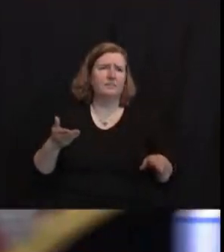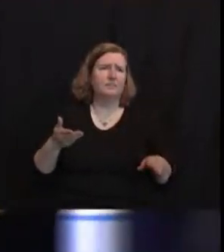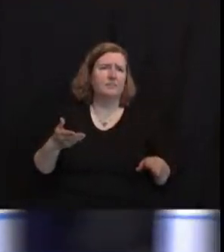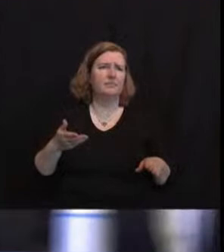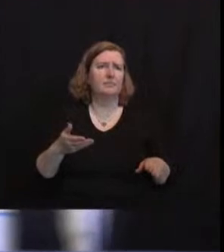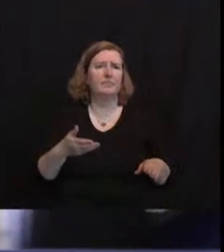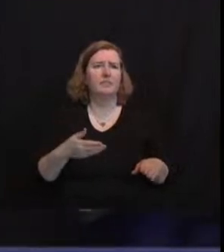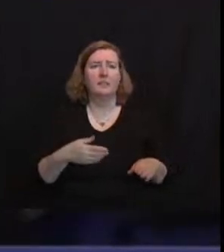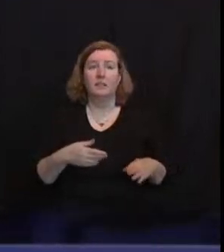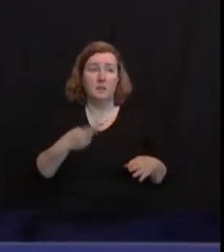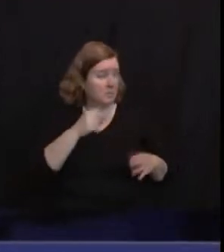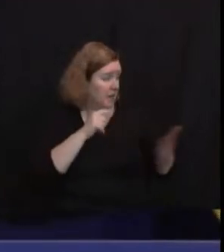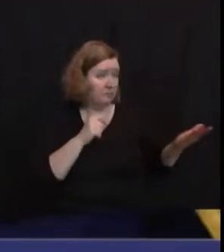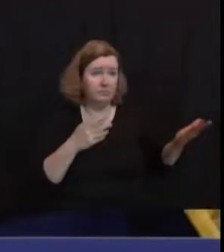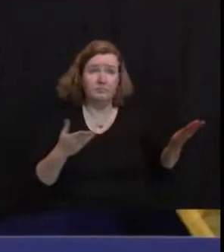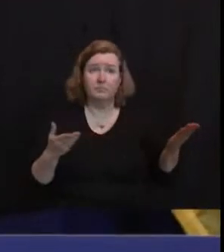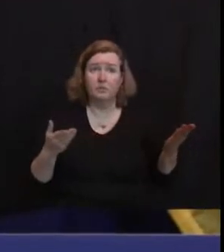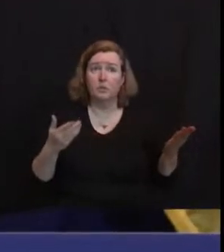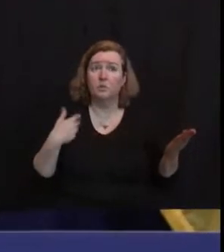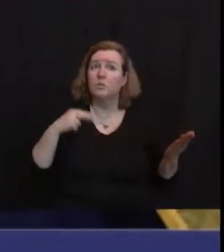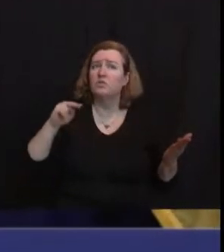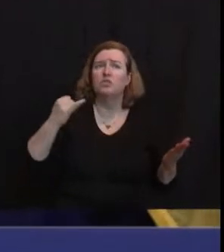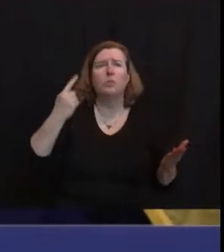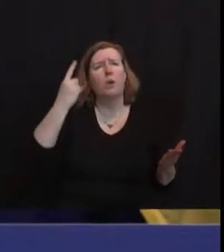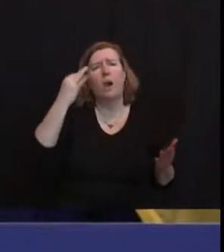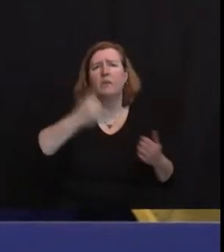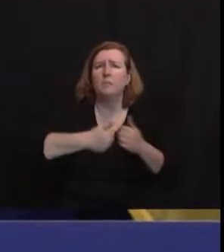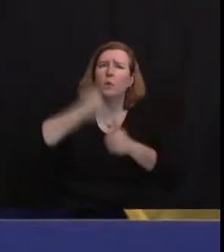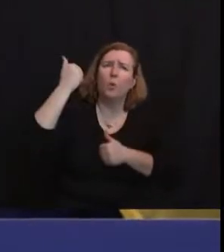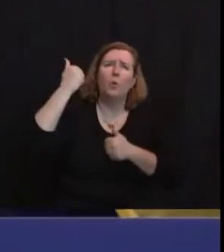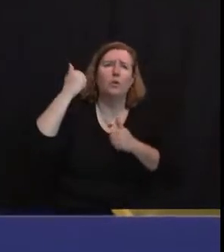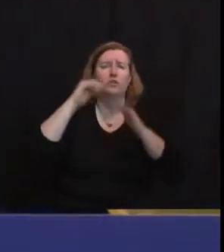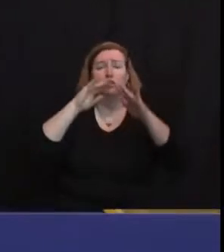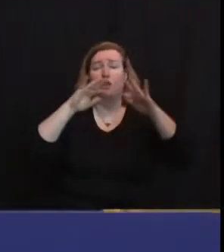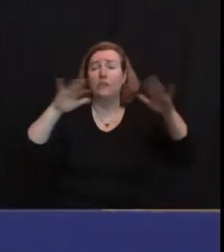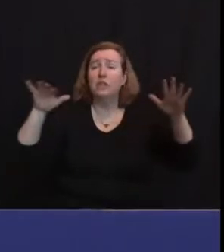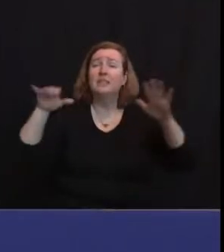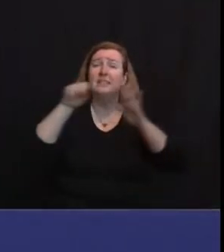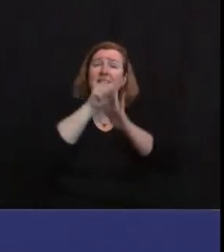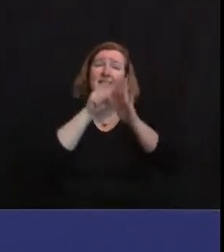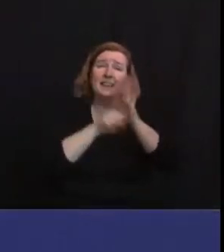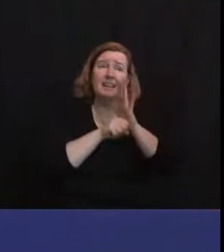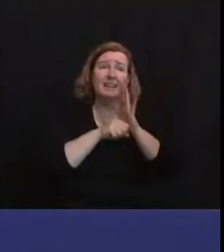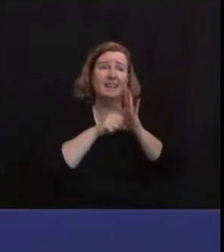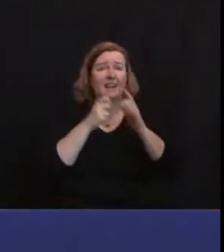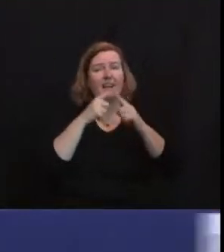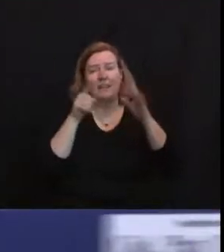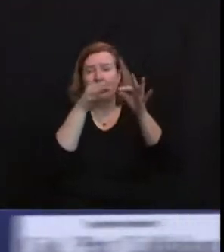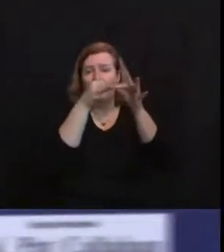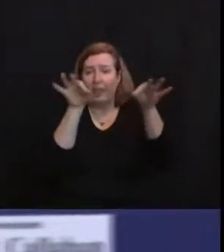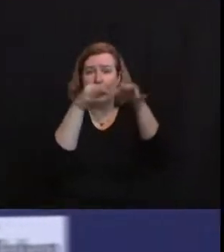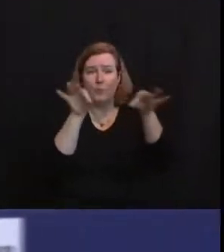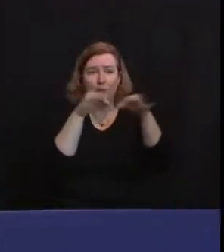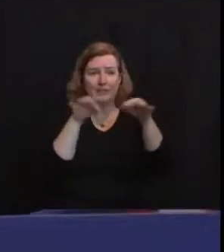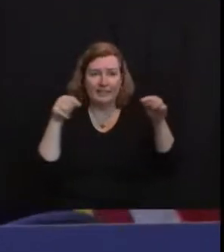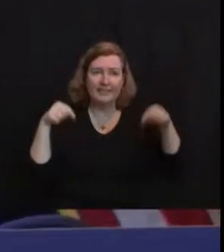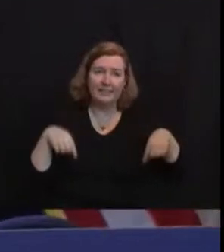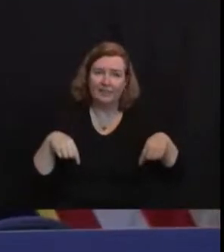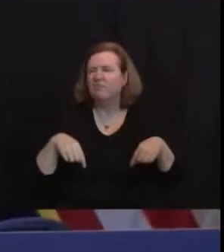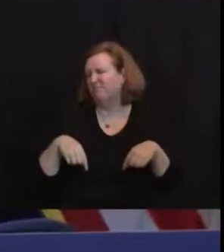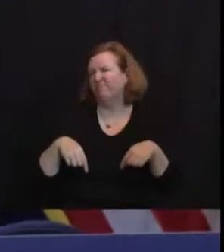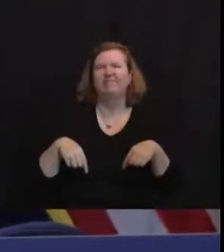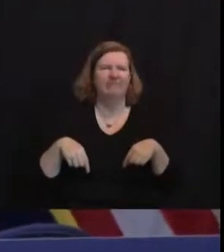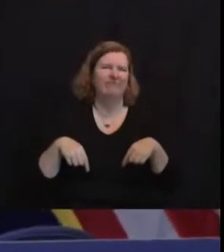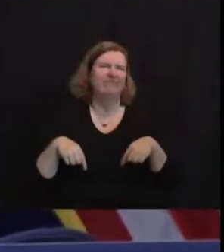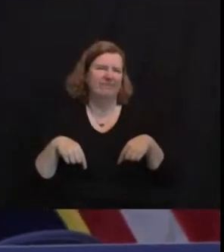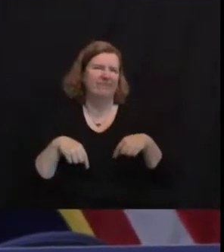because we are the most diverse state in America, and that means we speak a lot of languages. That's right, thank you. And Judy and I were just on with Mayor Baraka,